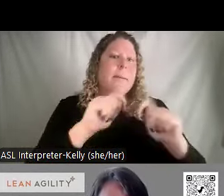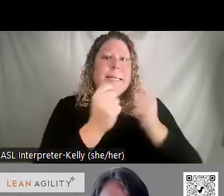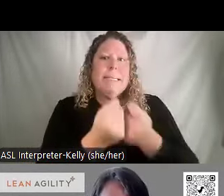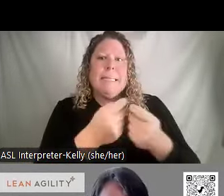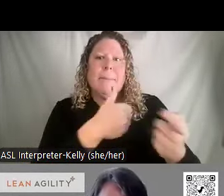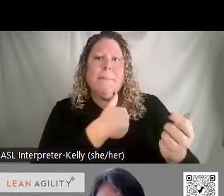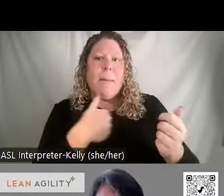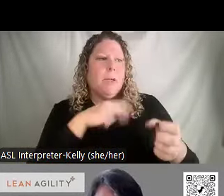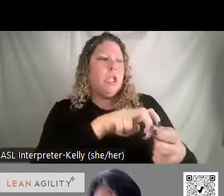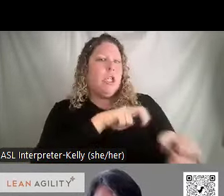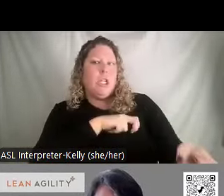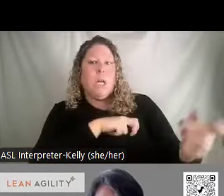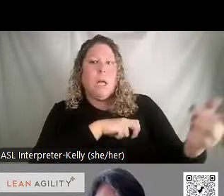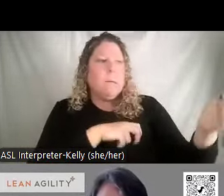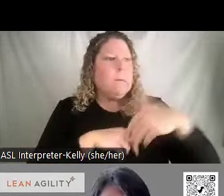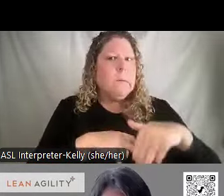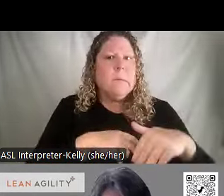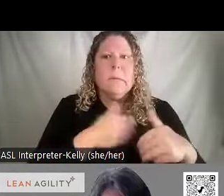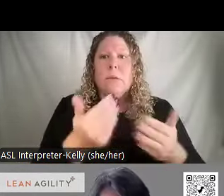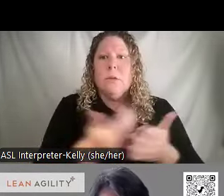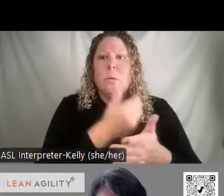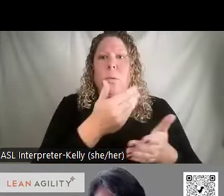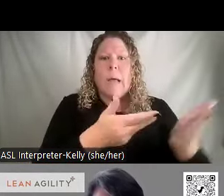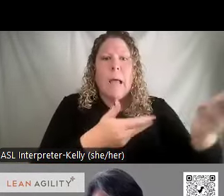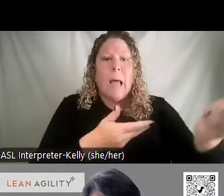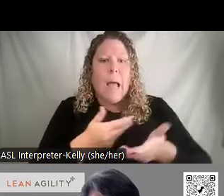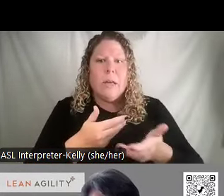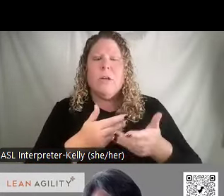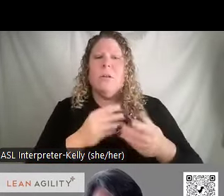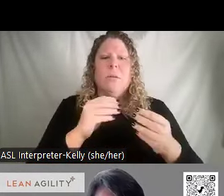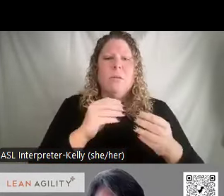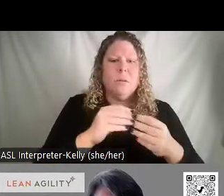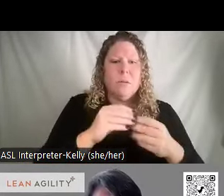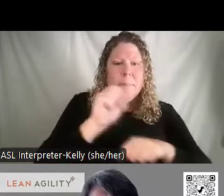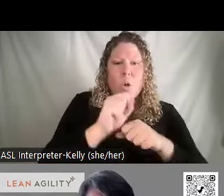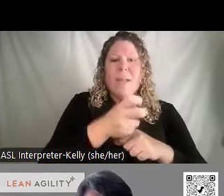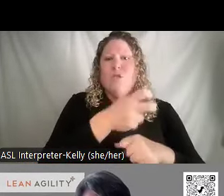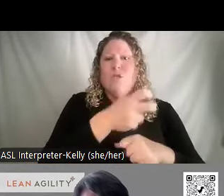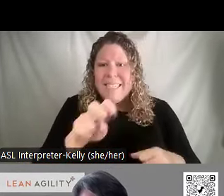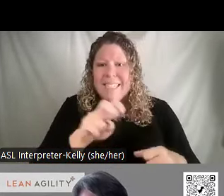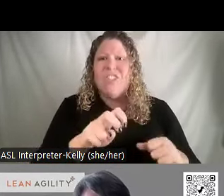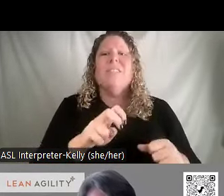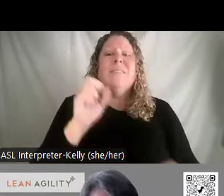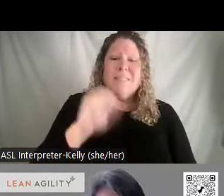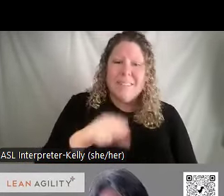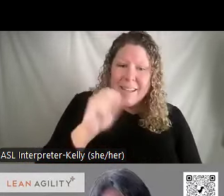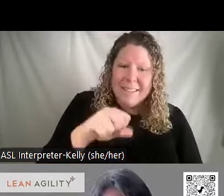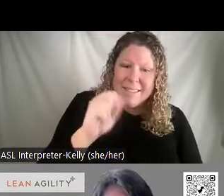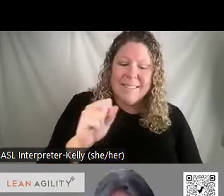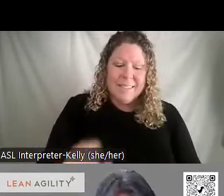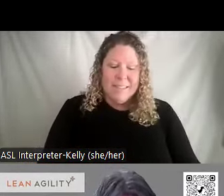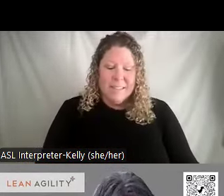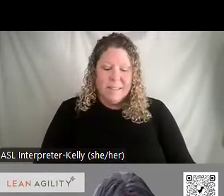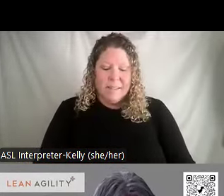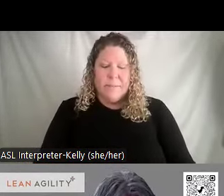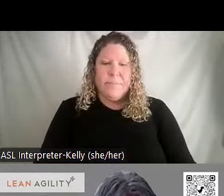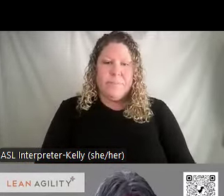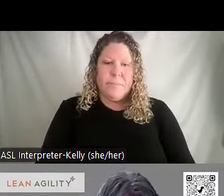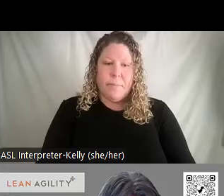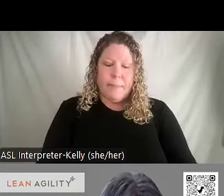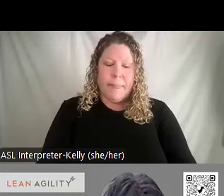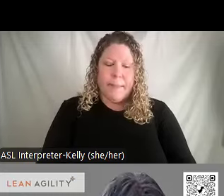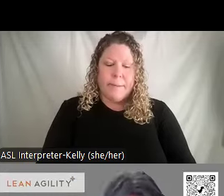people. So a slow initiative becomes an even slower initiative. Yeah, employee transitions. Alice, we forget what decisions we made 12 months ago. Absolutely.